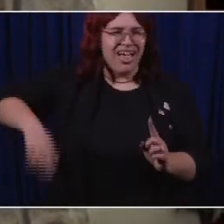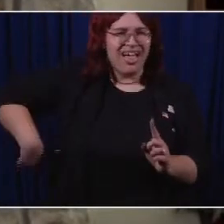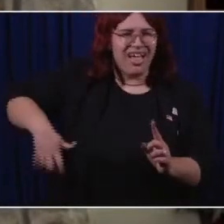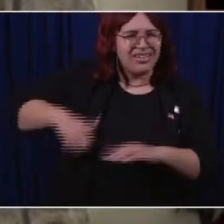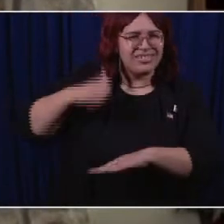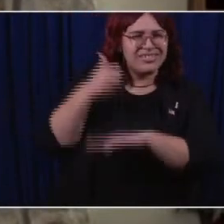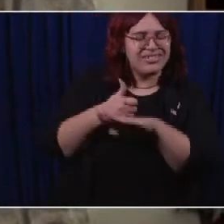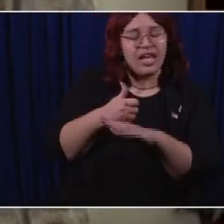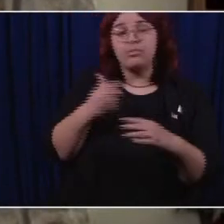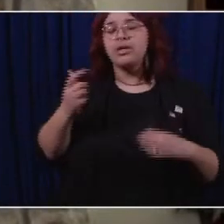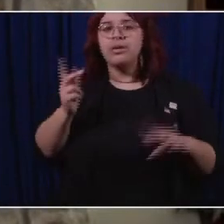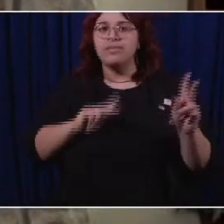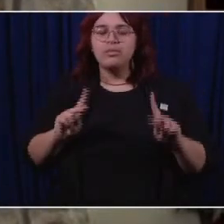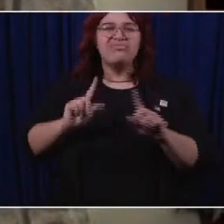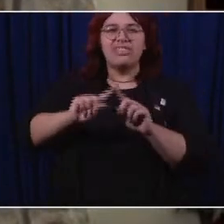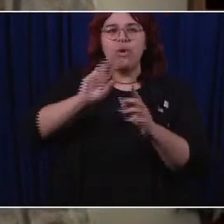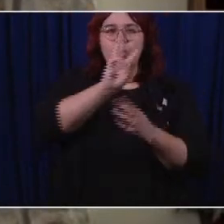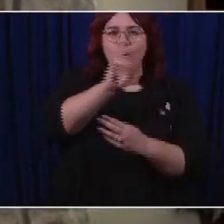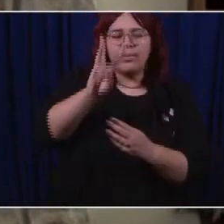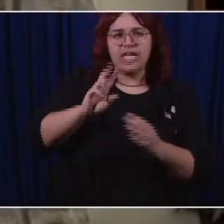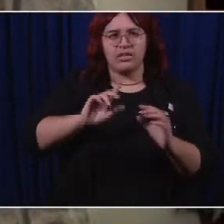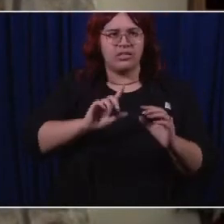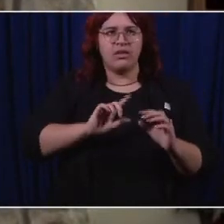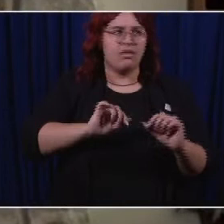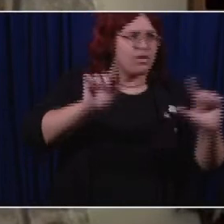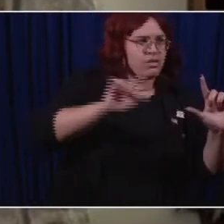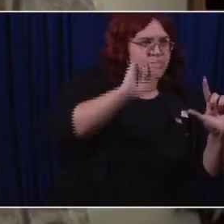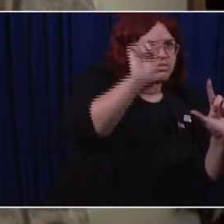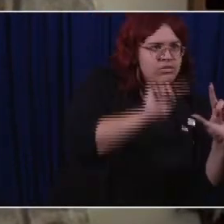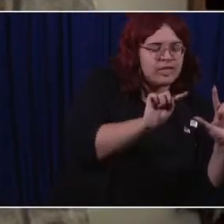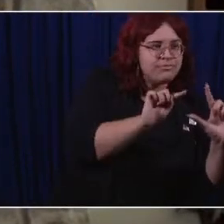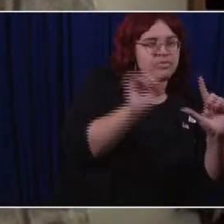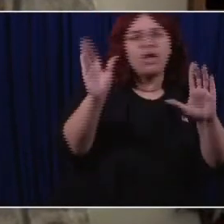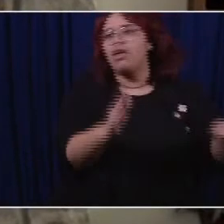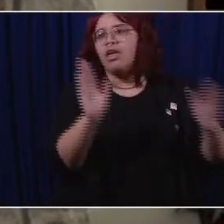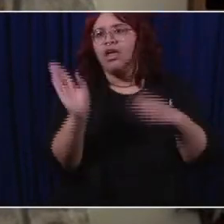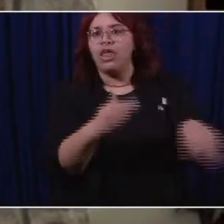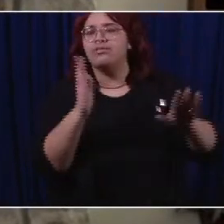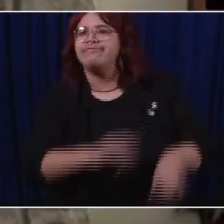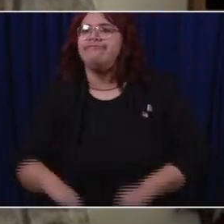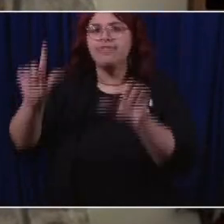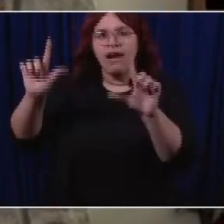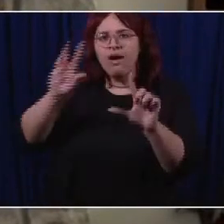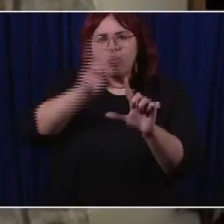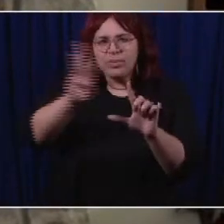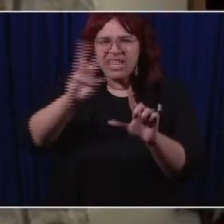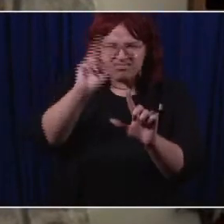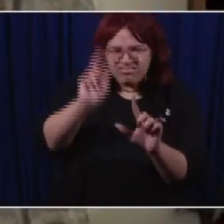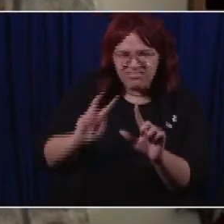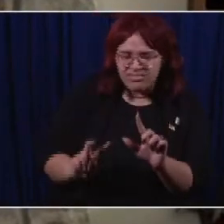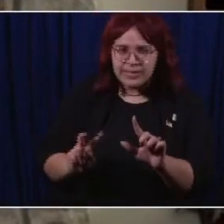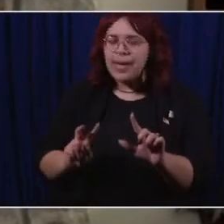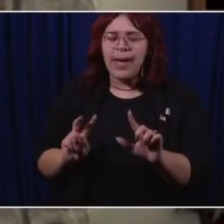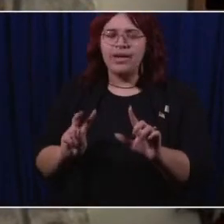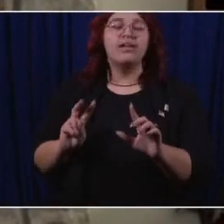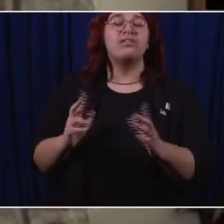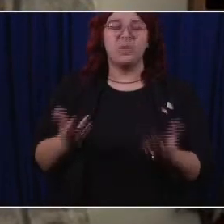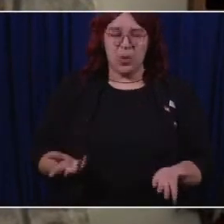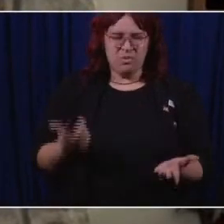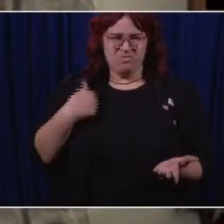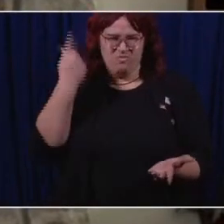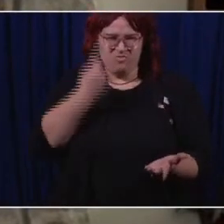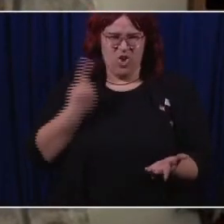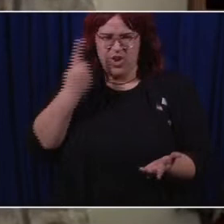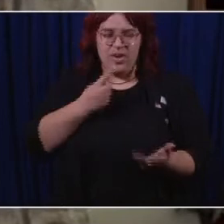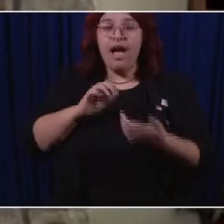website trying to get a vaccine appointment. Are there redesigns coming? Is there a firm timeline for fixing this? And what help or hope can you